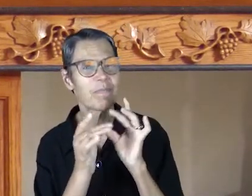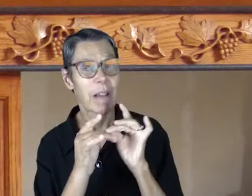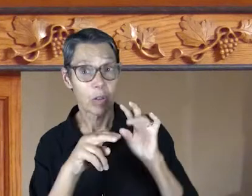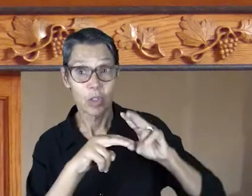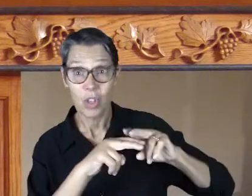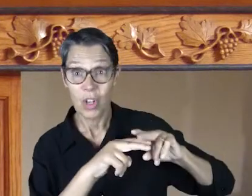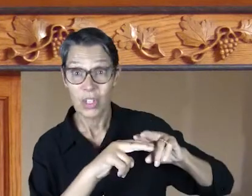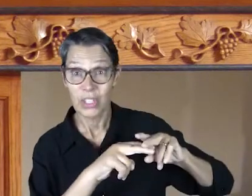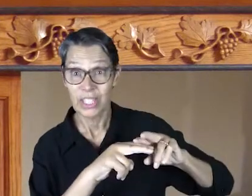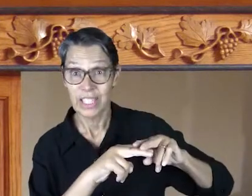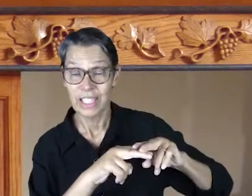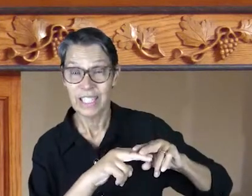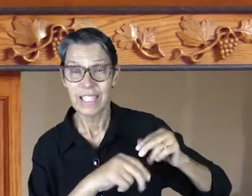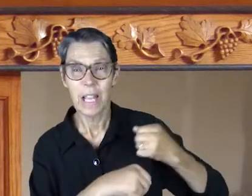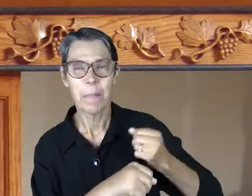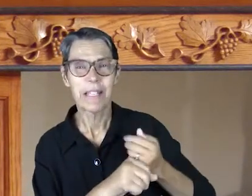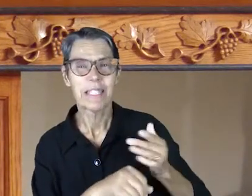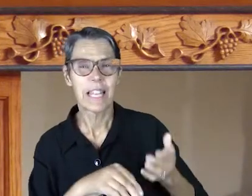that enhances